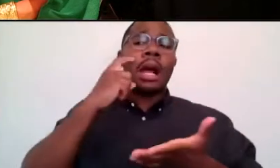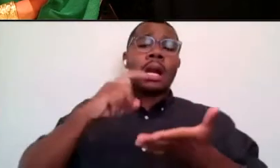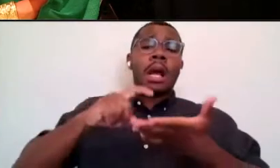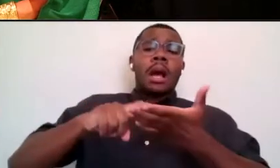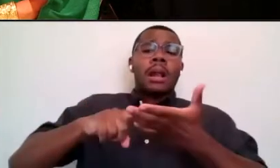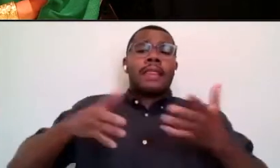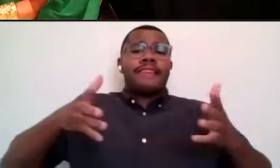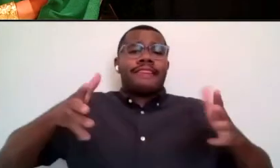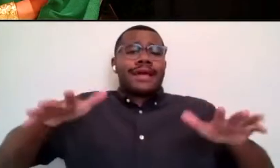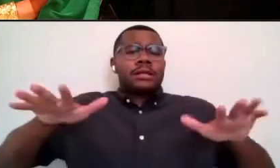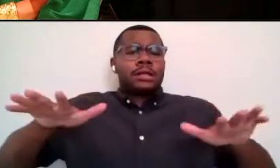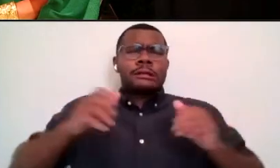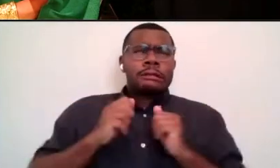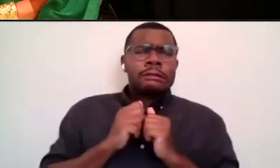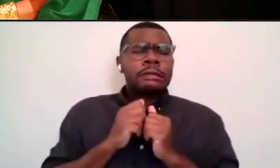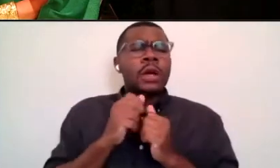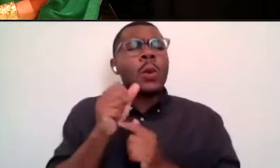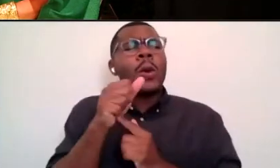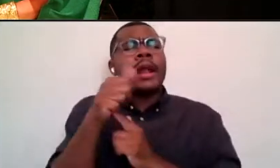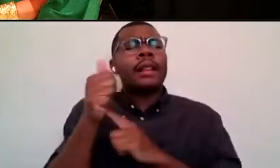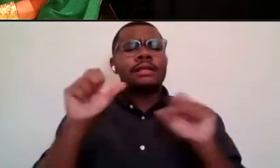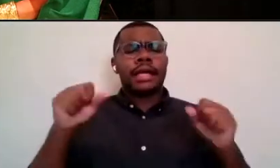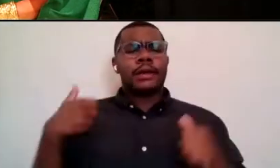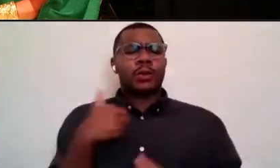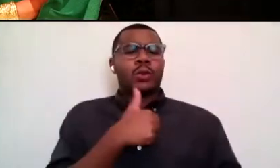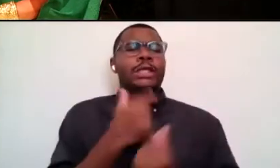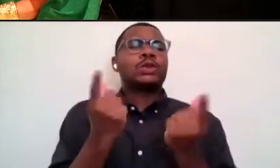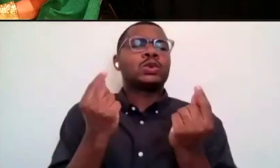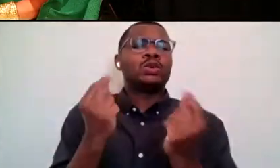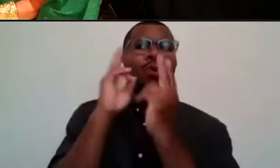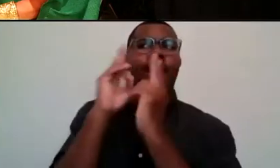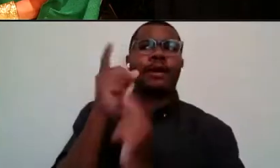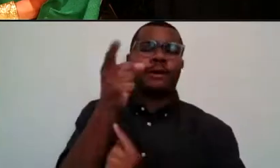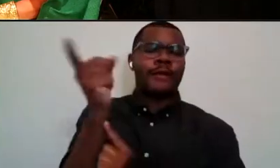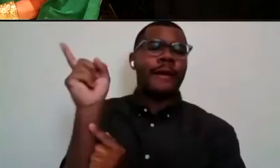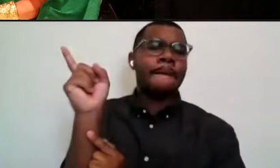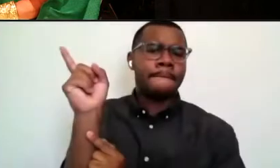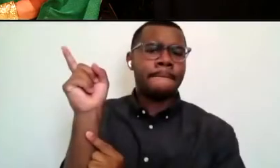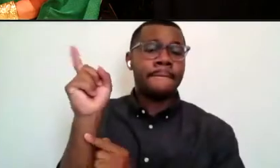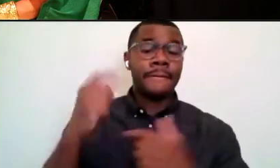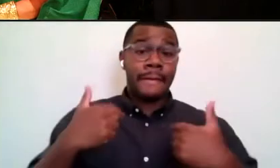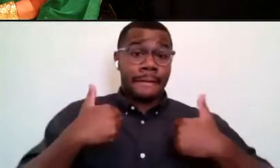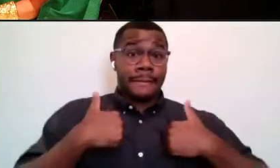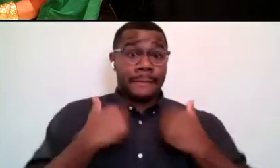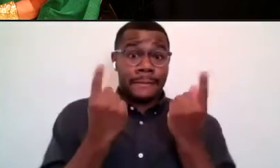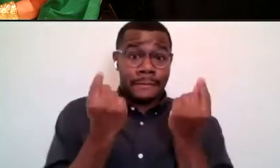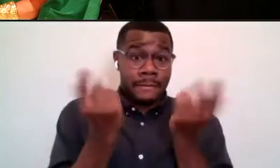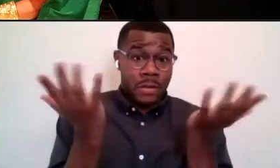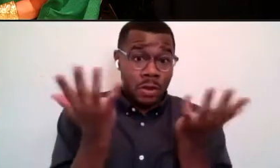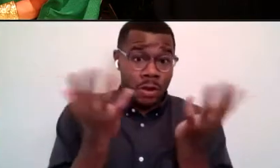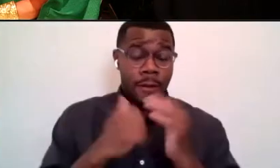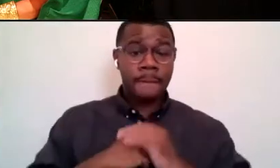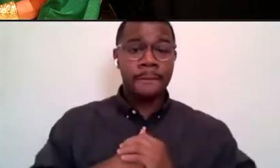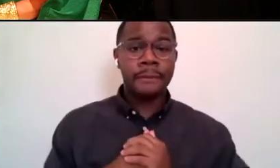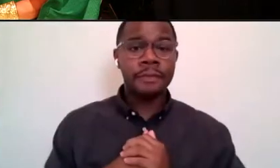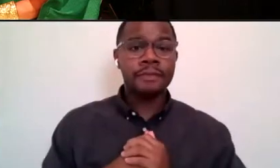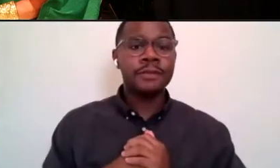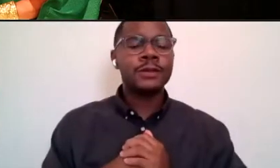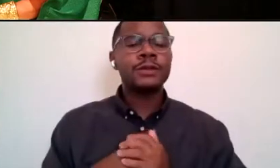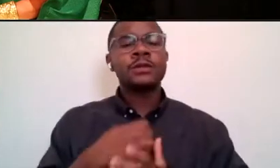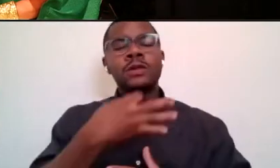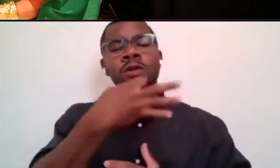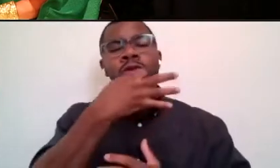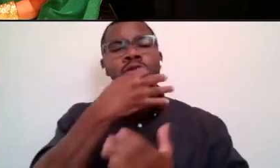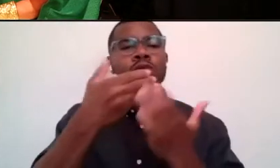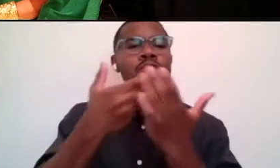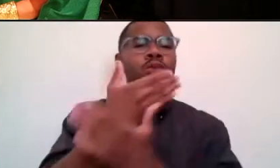acknowledging that is maybe another step toward honoring. So I'm going to say for me, there's a new moon coming up later